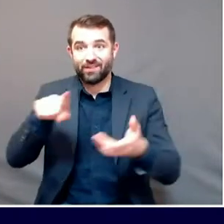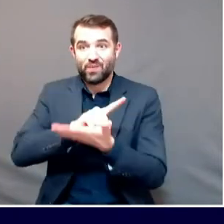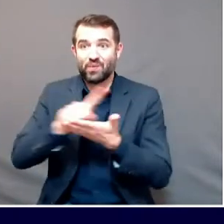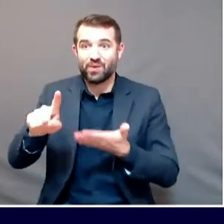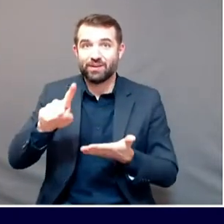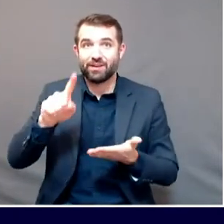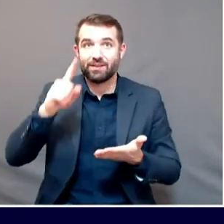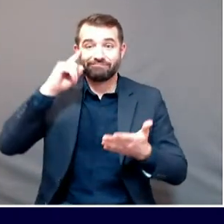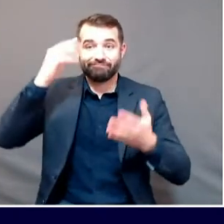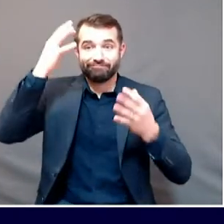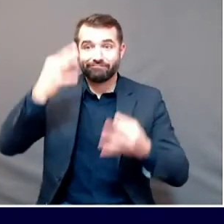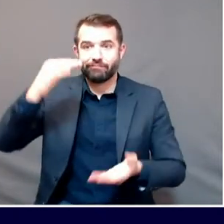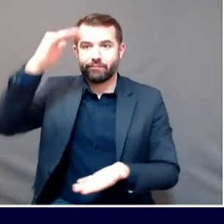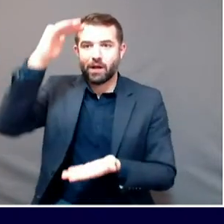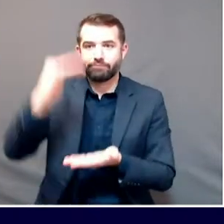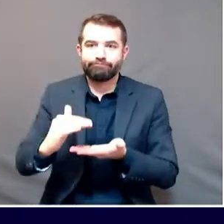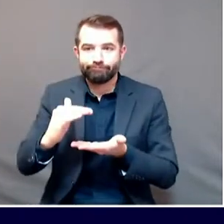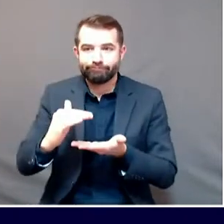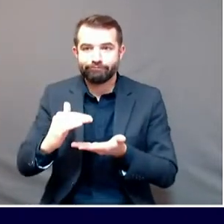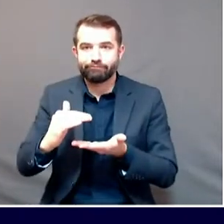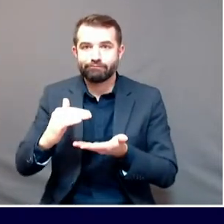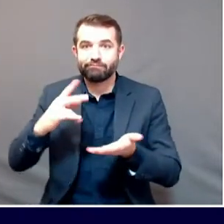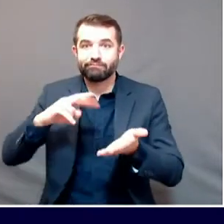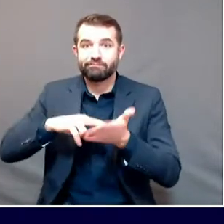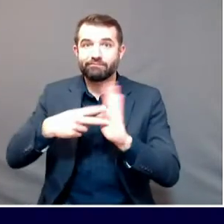unfortunately, stretches that out even further.